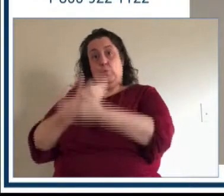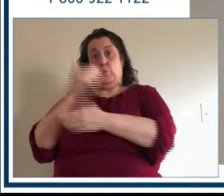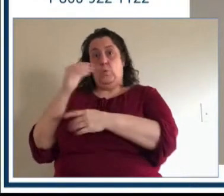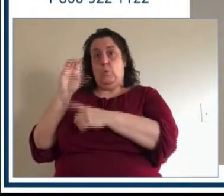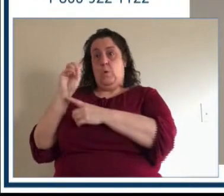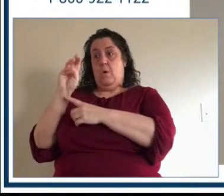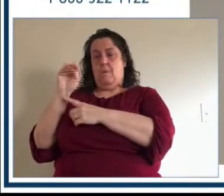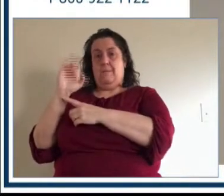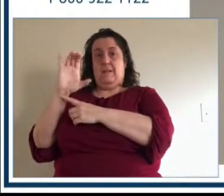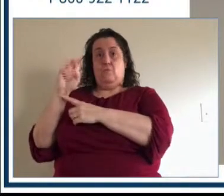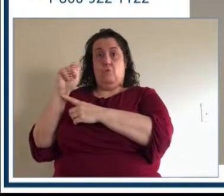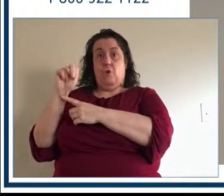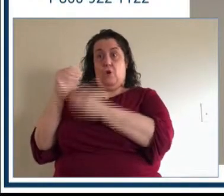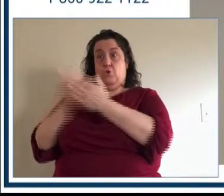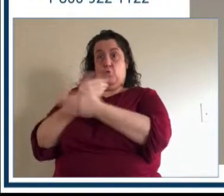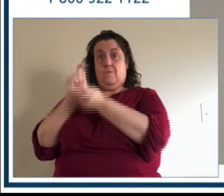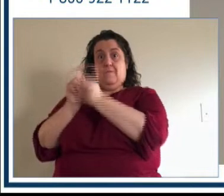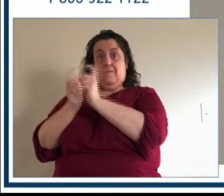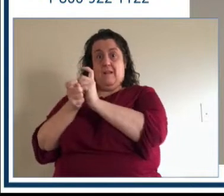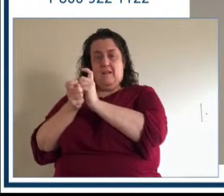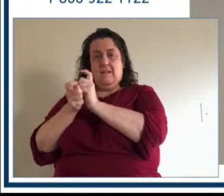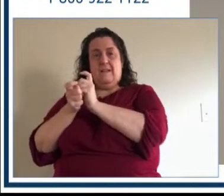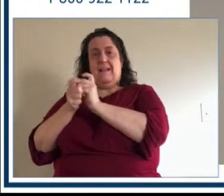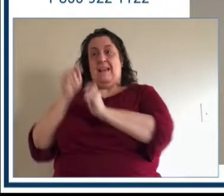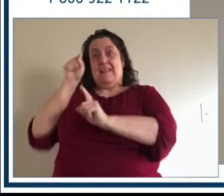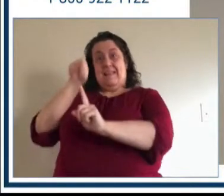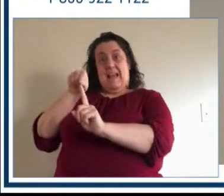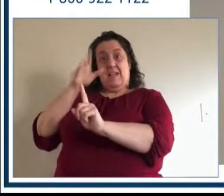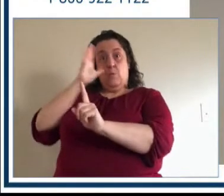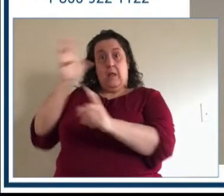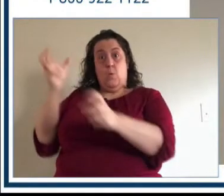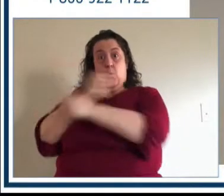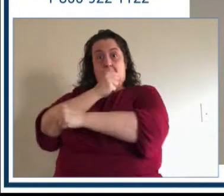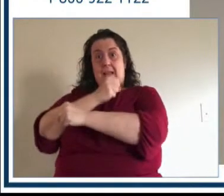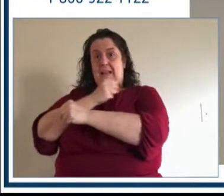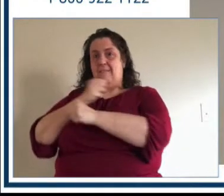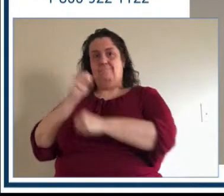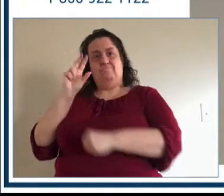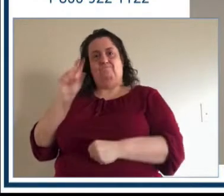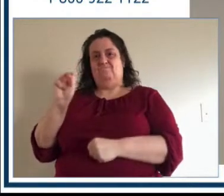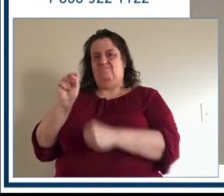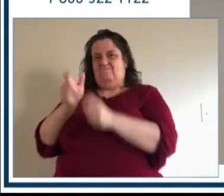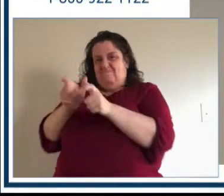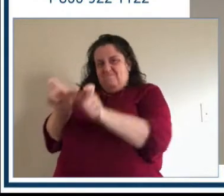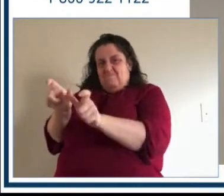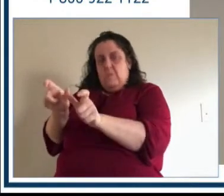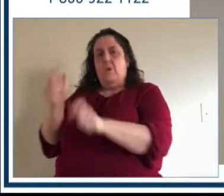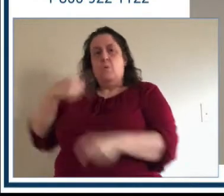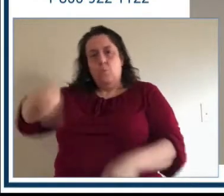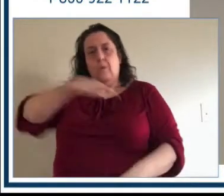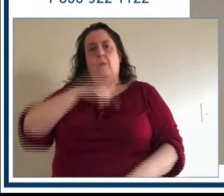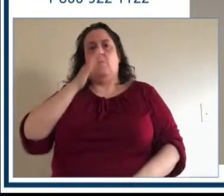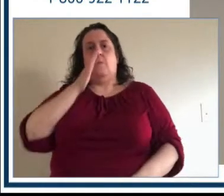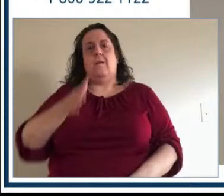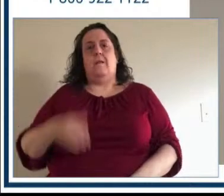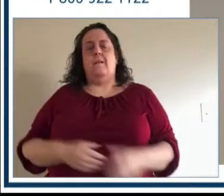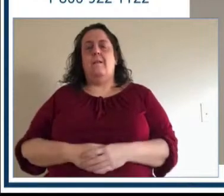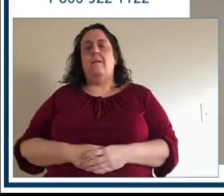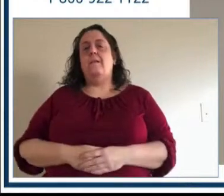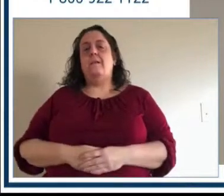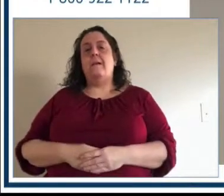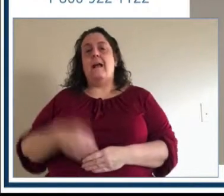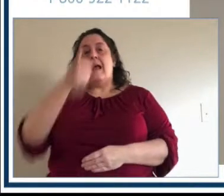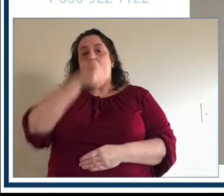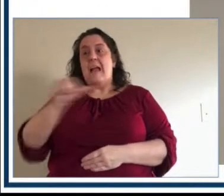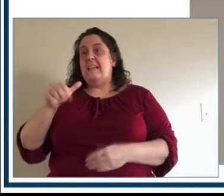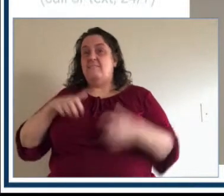The timing is horrible, but let's not blame one another and point fingers. It won't do us any good.